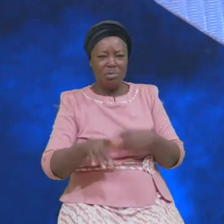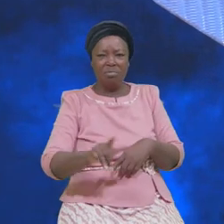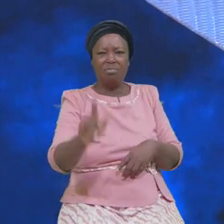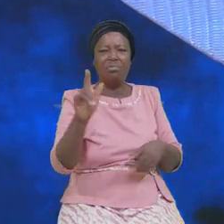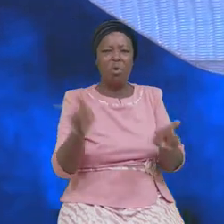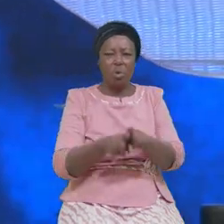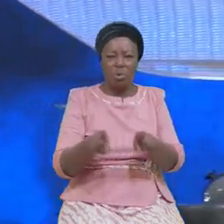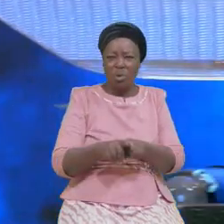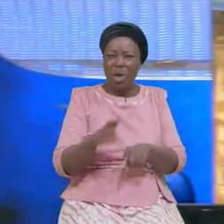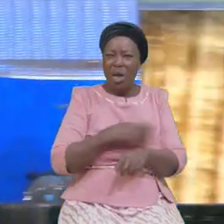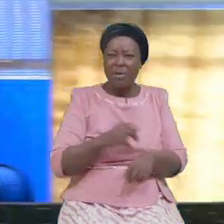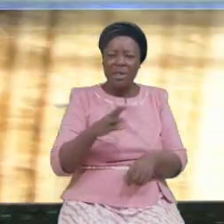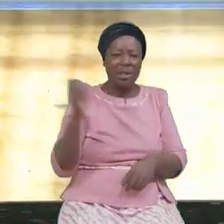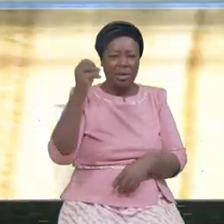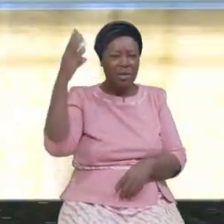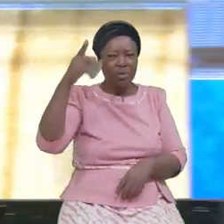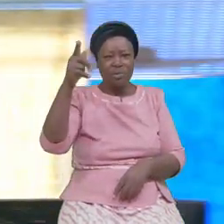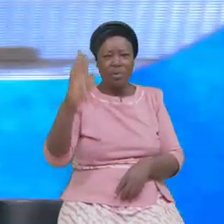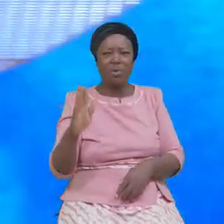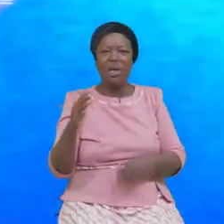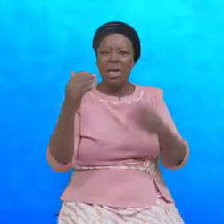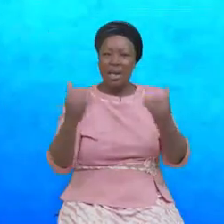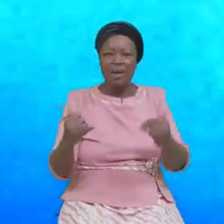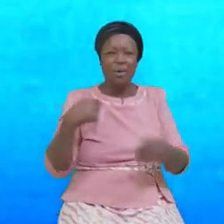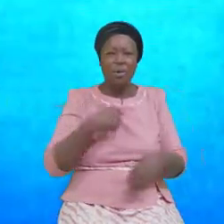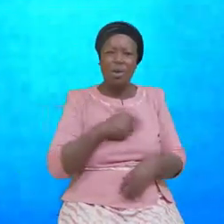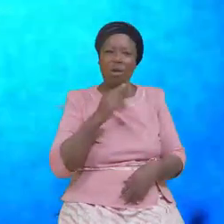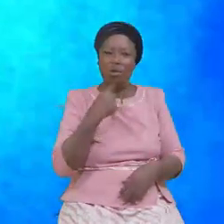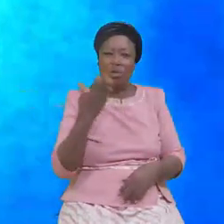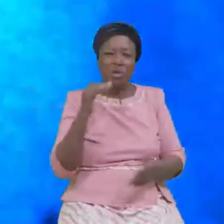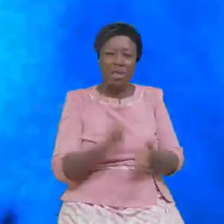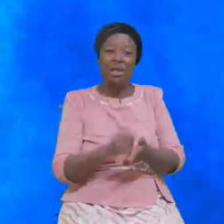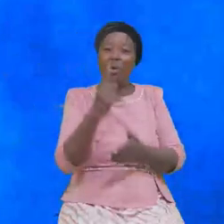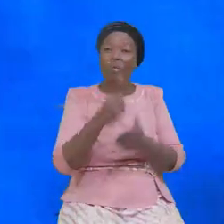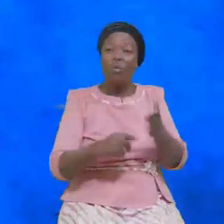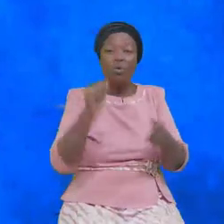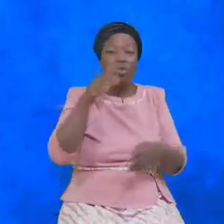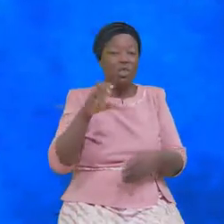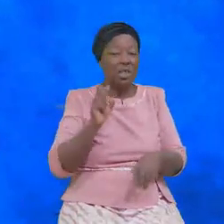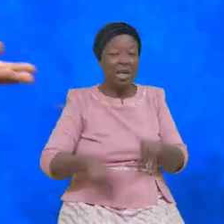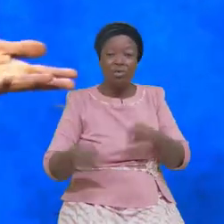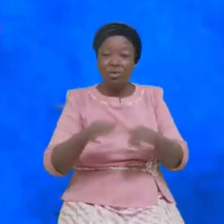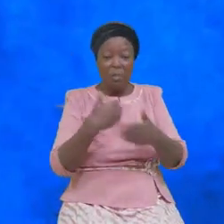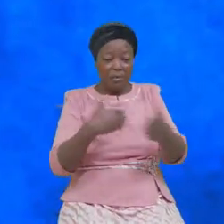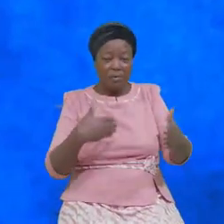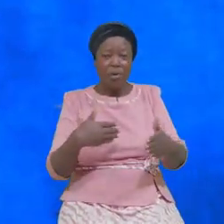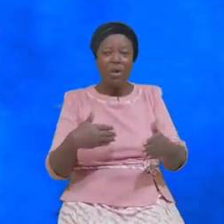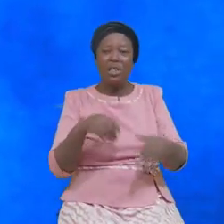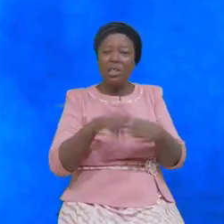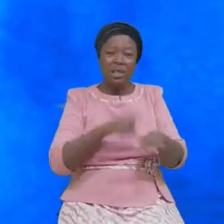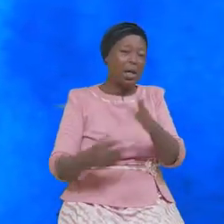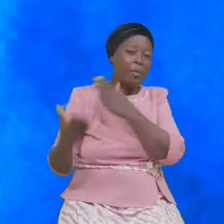And by the grace of God now, we're told that what she wasn't able to do before, household things